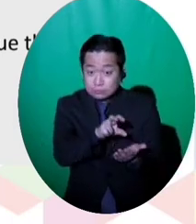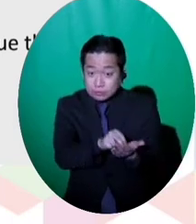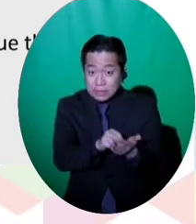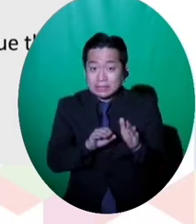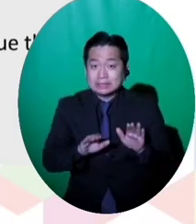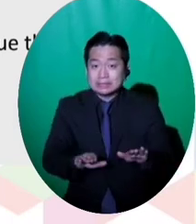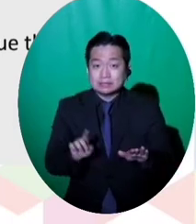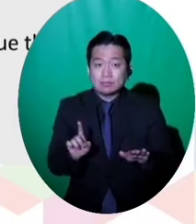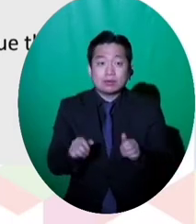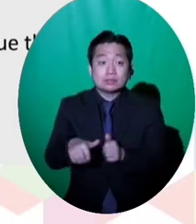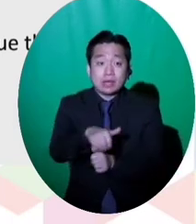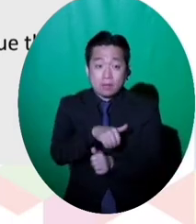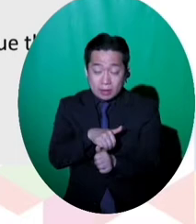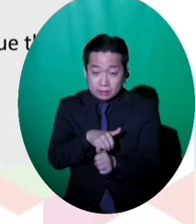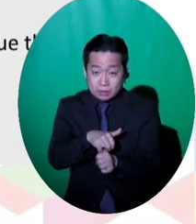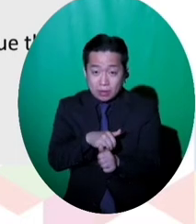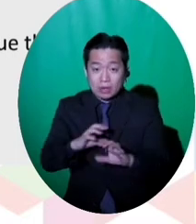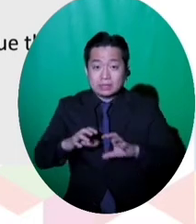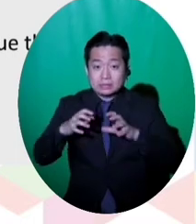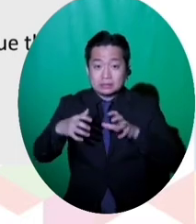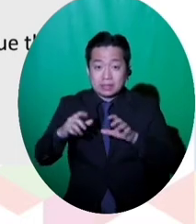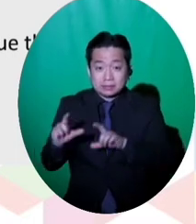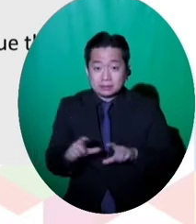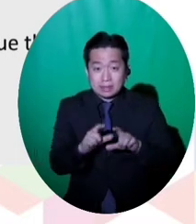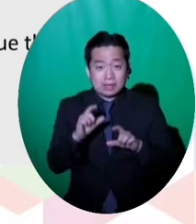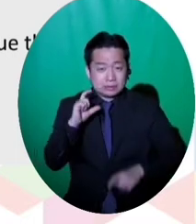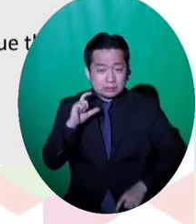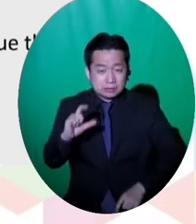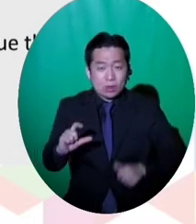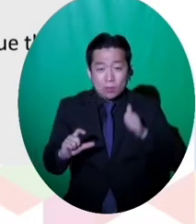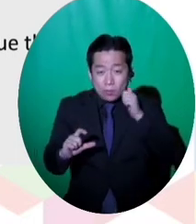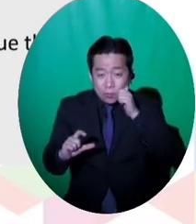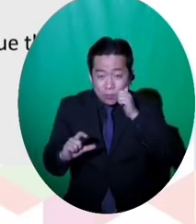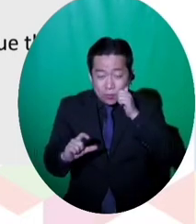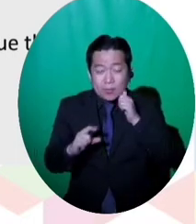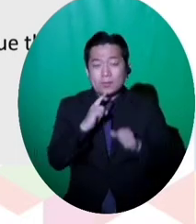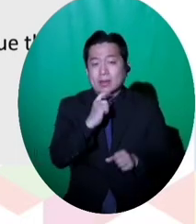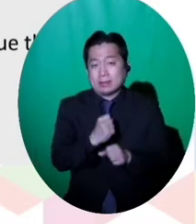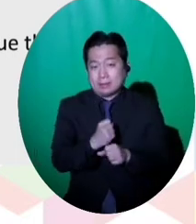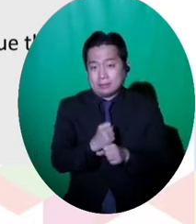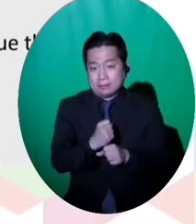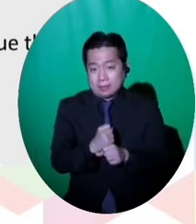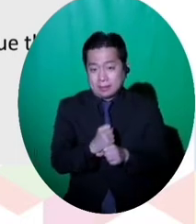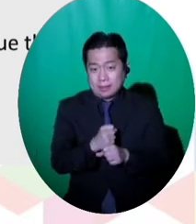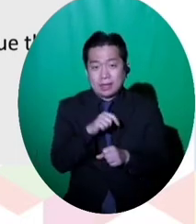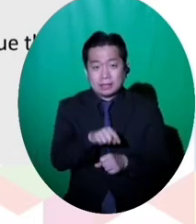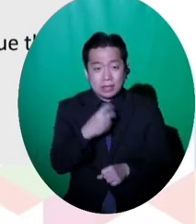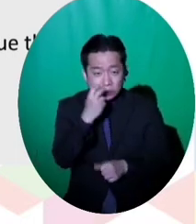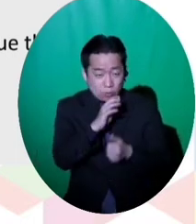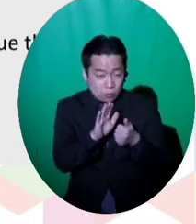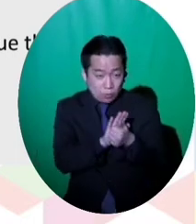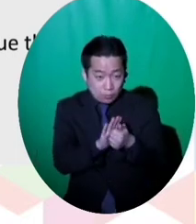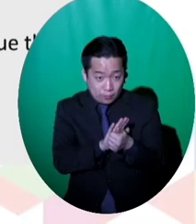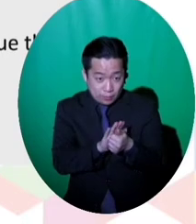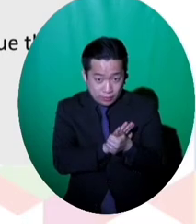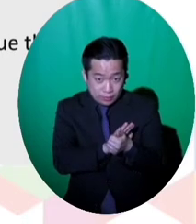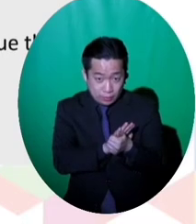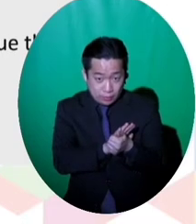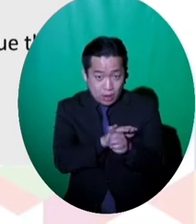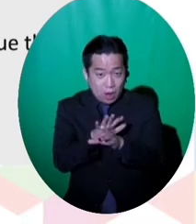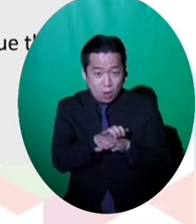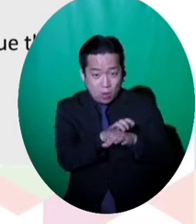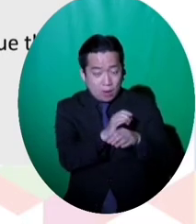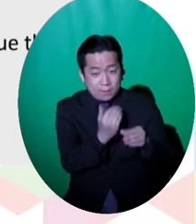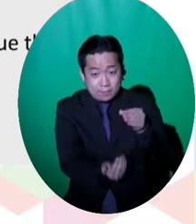unsustainable. At the moment, because we've paid so much attention to care during the pandemic, I have a tiny bit of